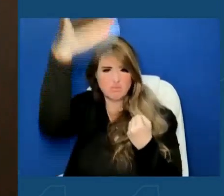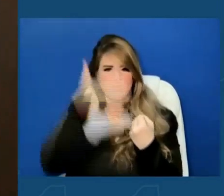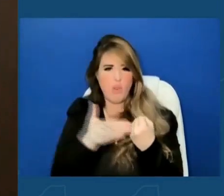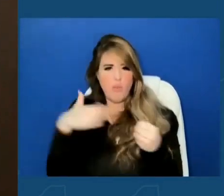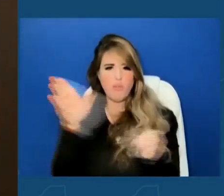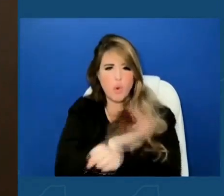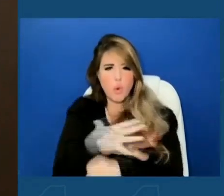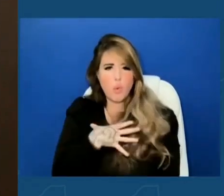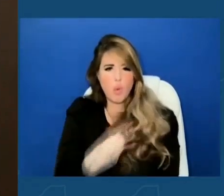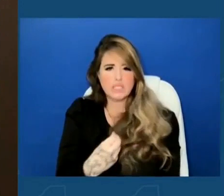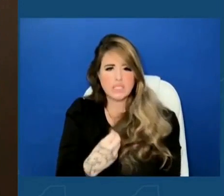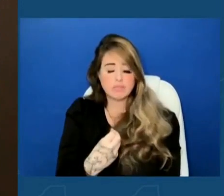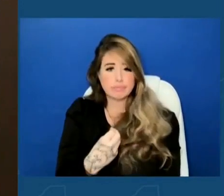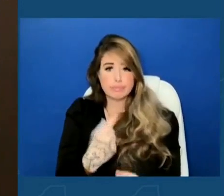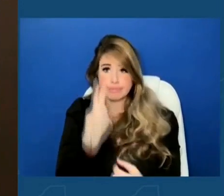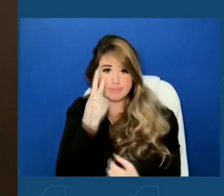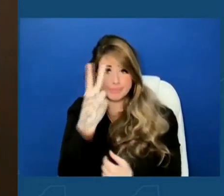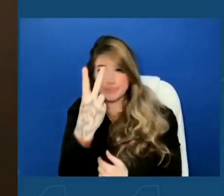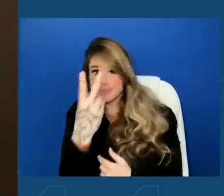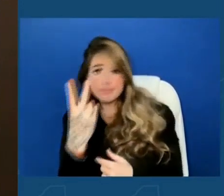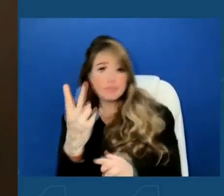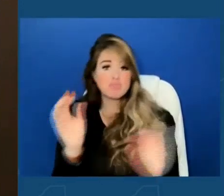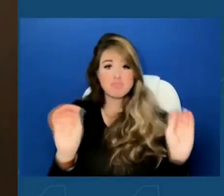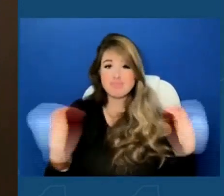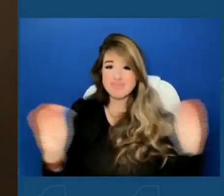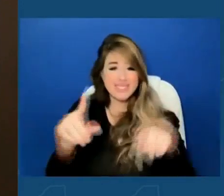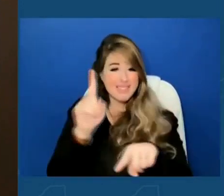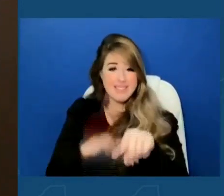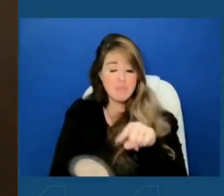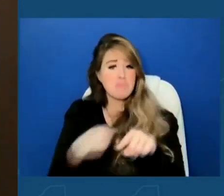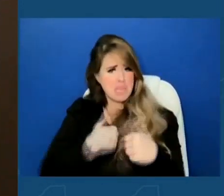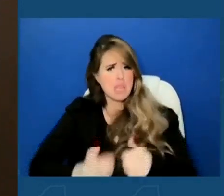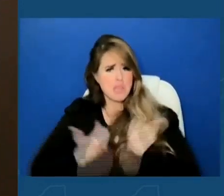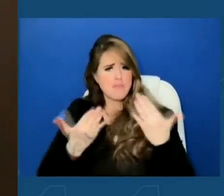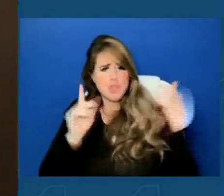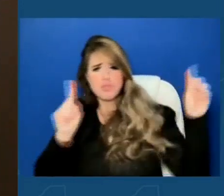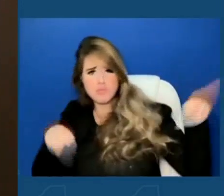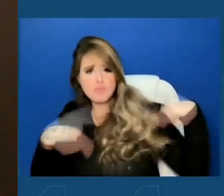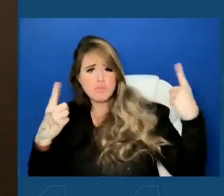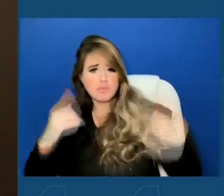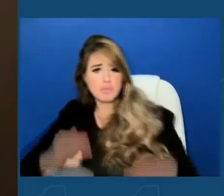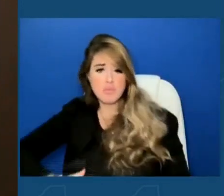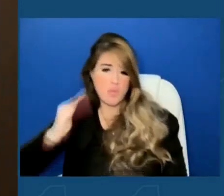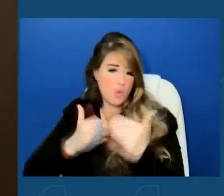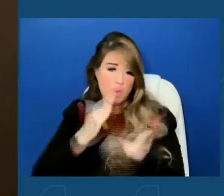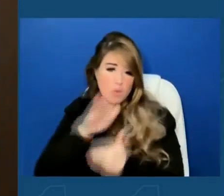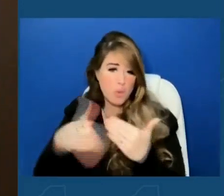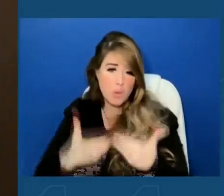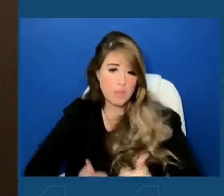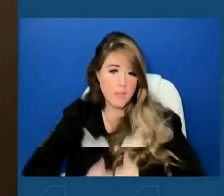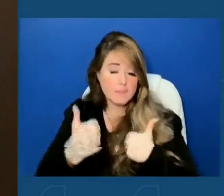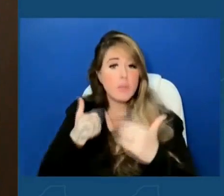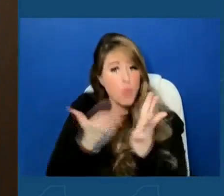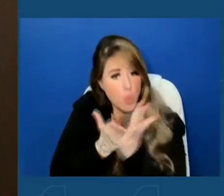And as somebody who's lived here pretty much my entire life, who lived through the blizzard of 77,